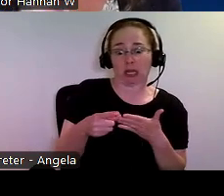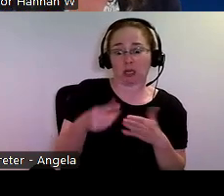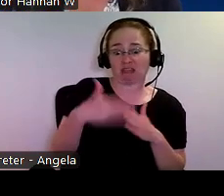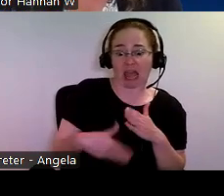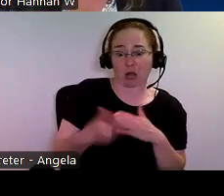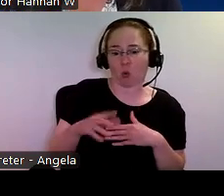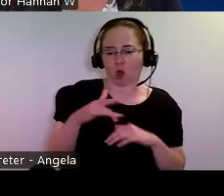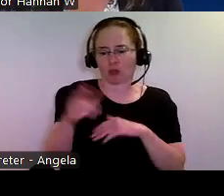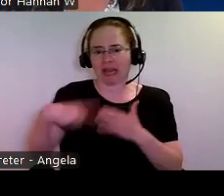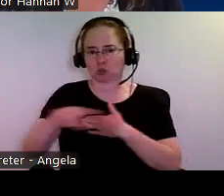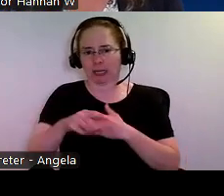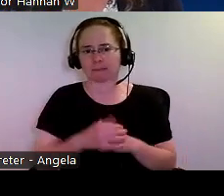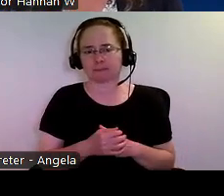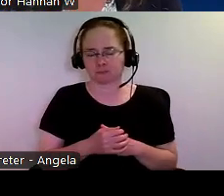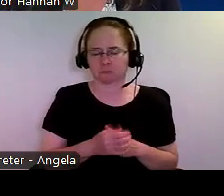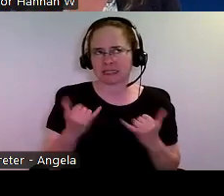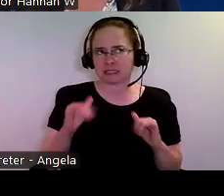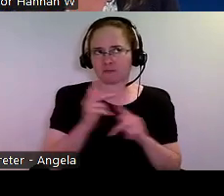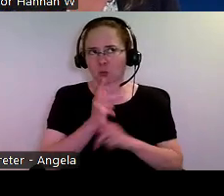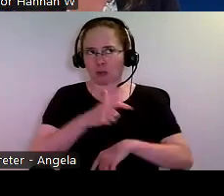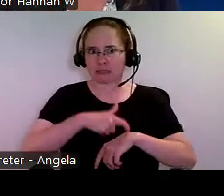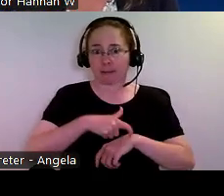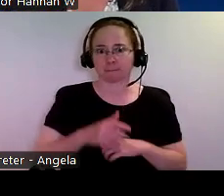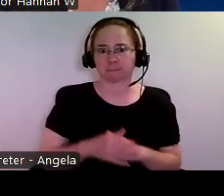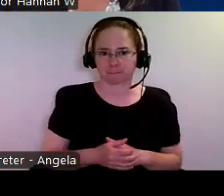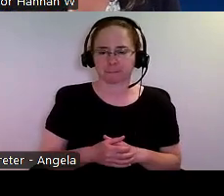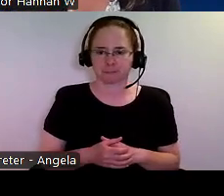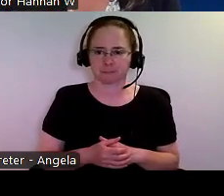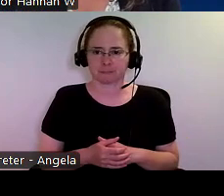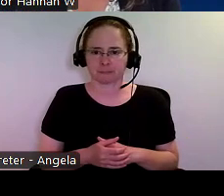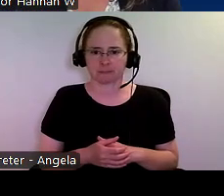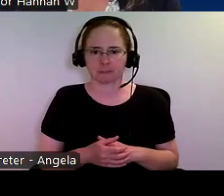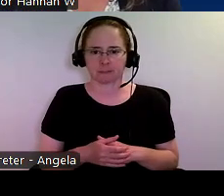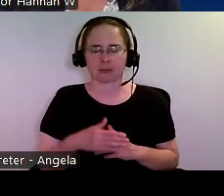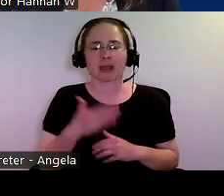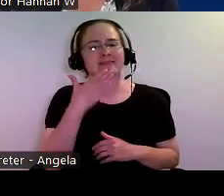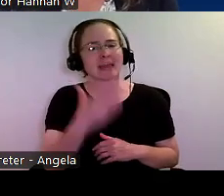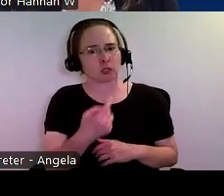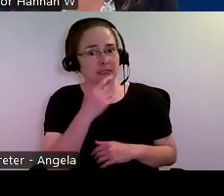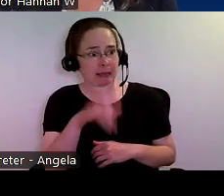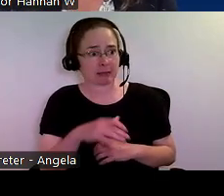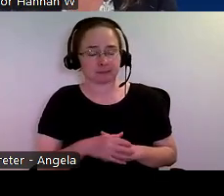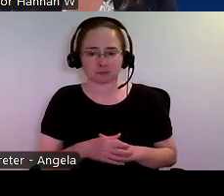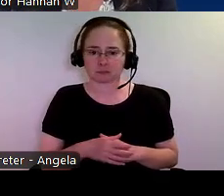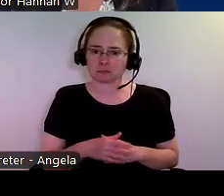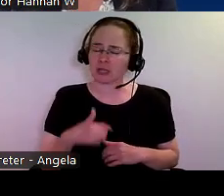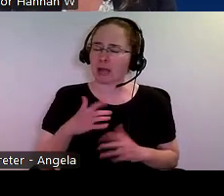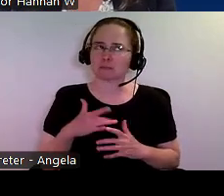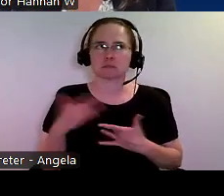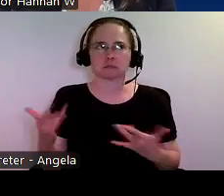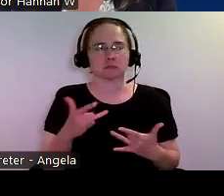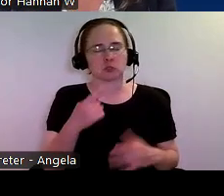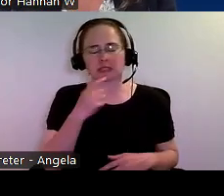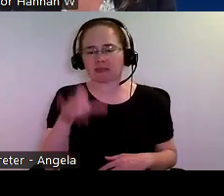this week or early next week. We're still figuring out the timing. Awesome. Thank you, Jen, for saying that. I'm so happy that you said that.